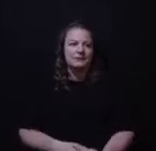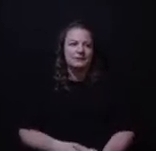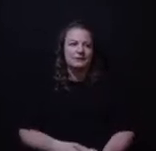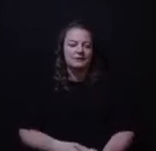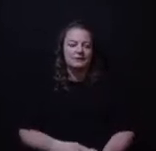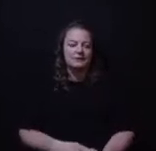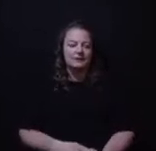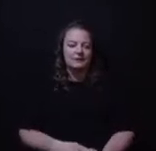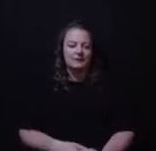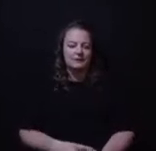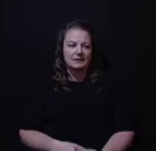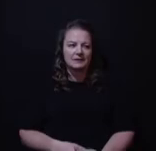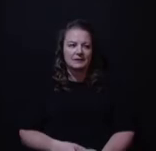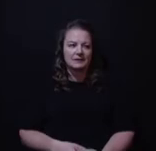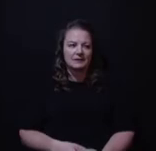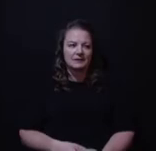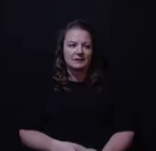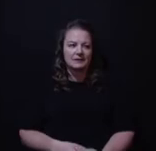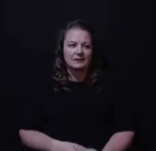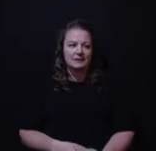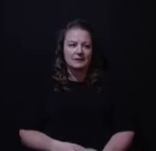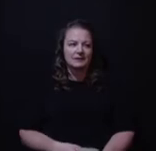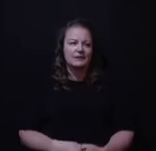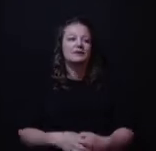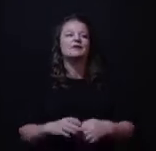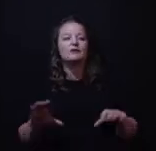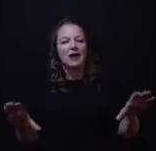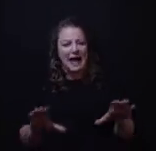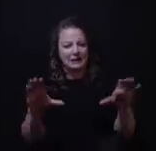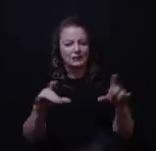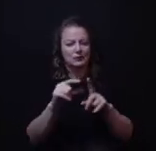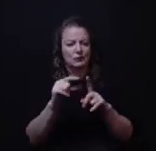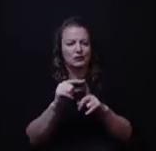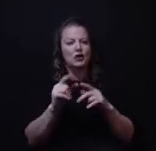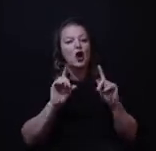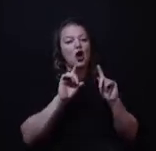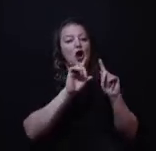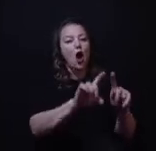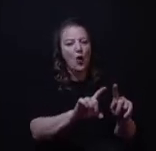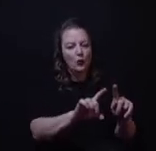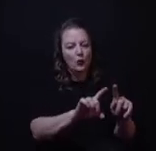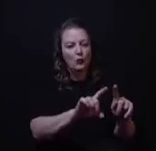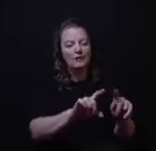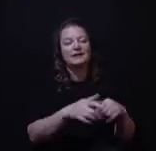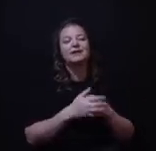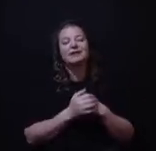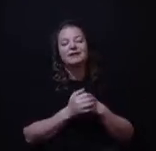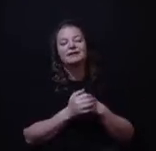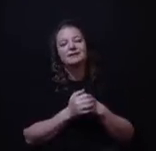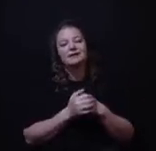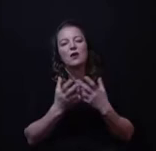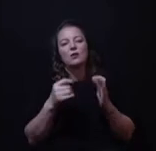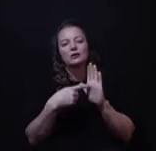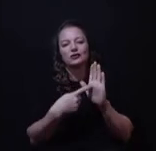Four action words. Go, make disciples, baptize, and teach. We're going to come back to that. Now, I want to show you